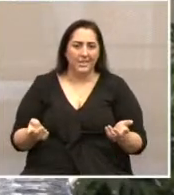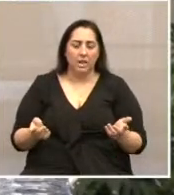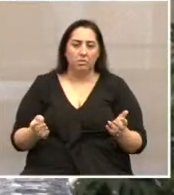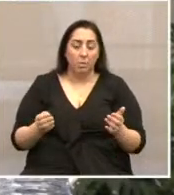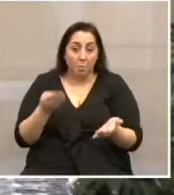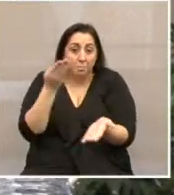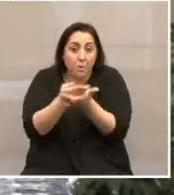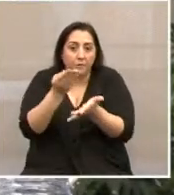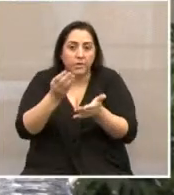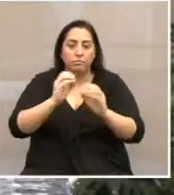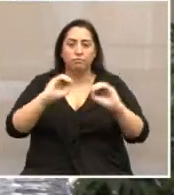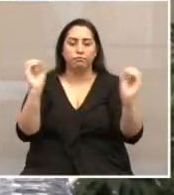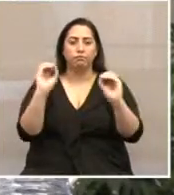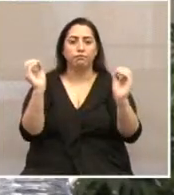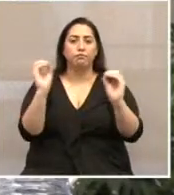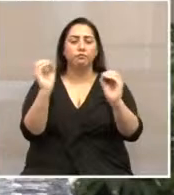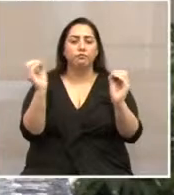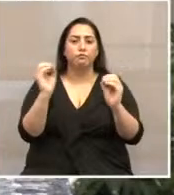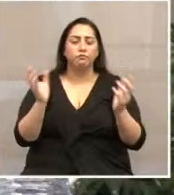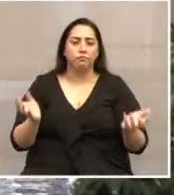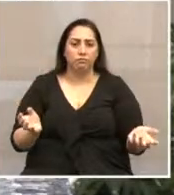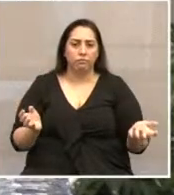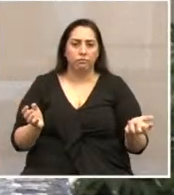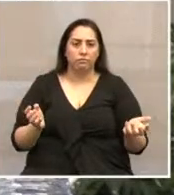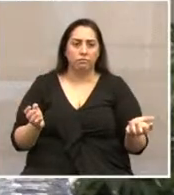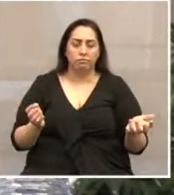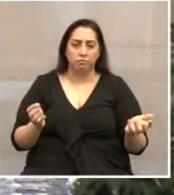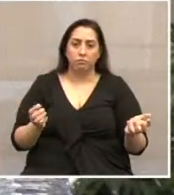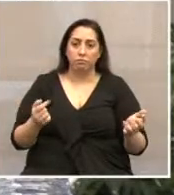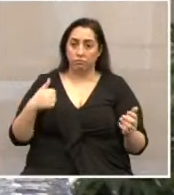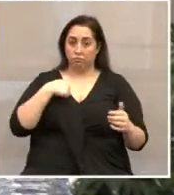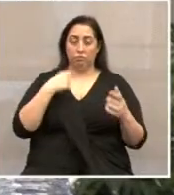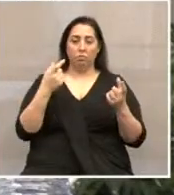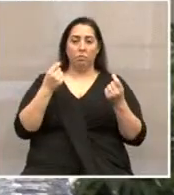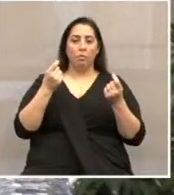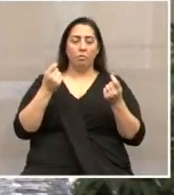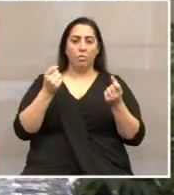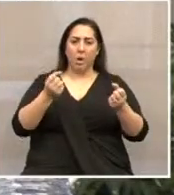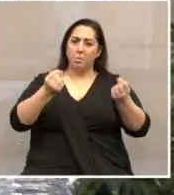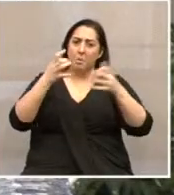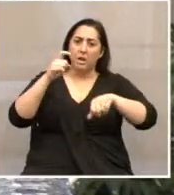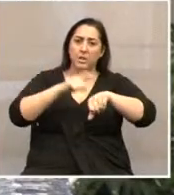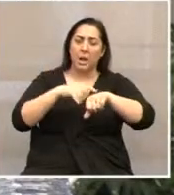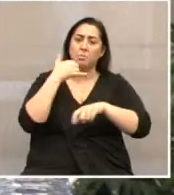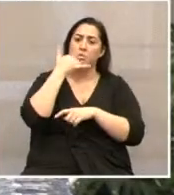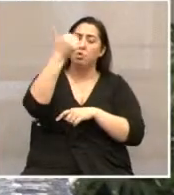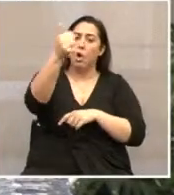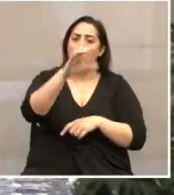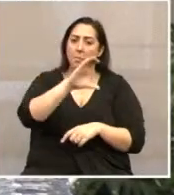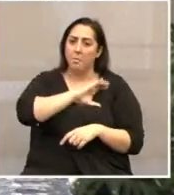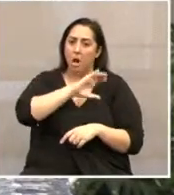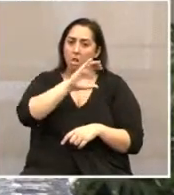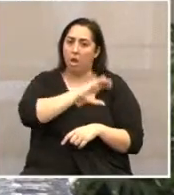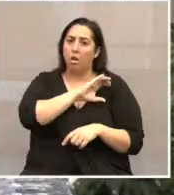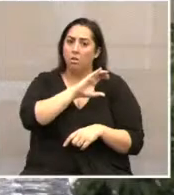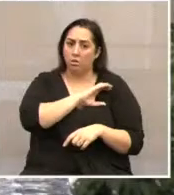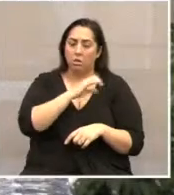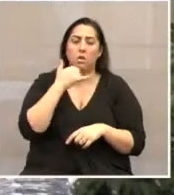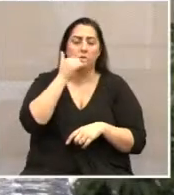proof. I took it upon myself to many times call the chief of police at the time,